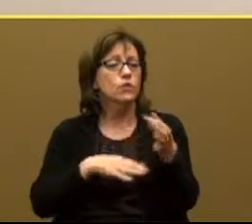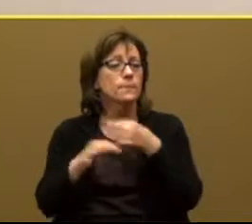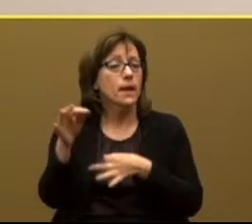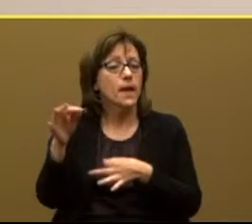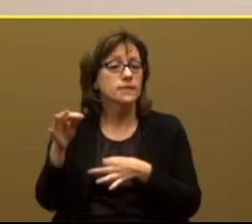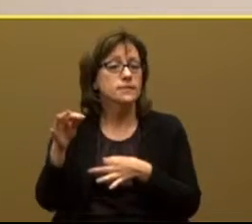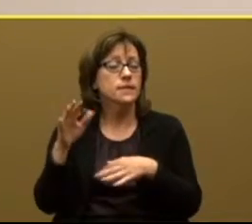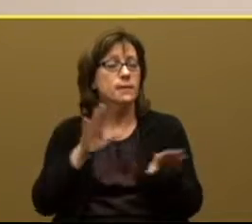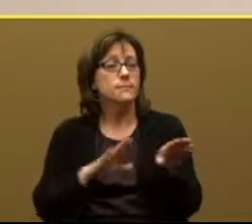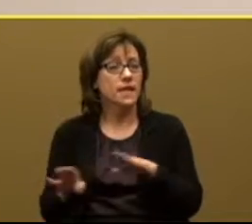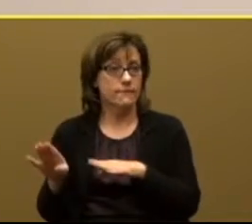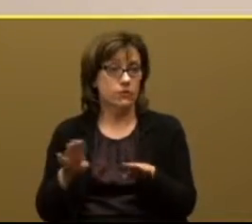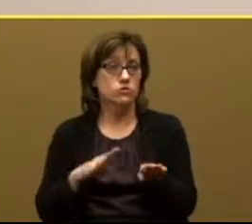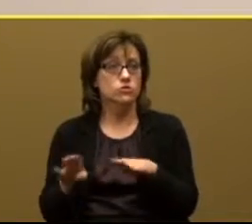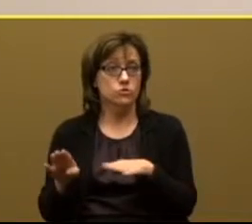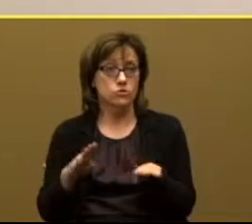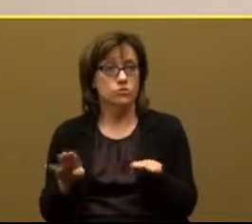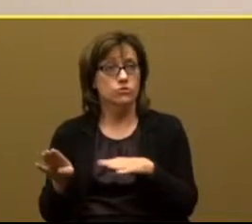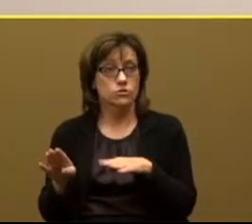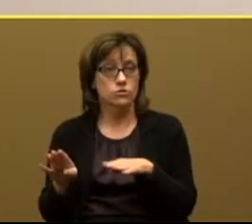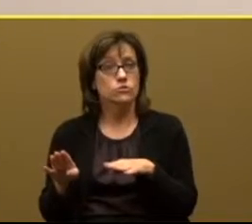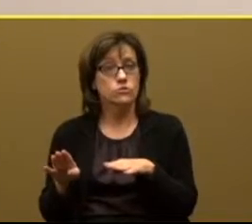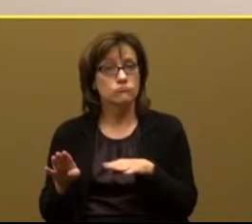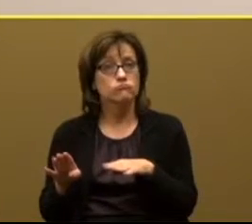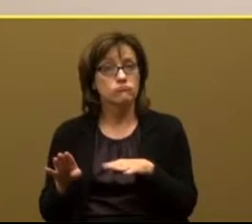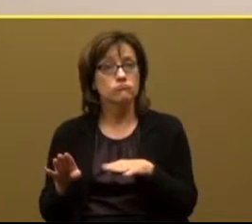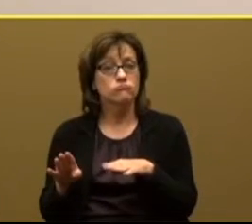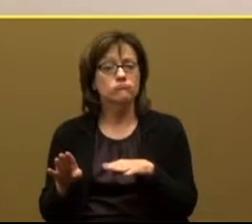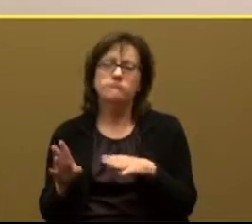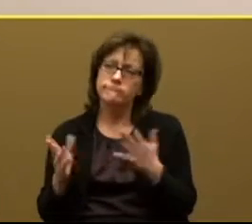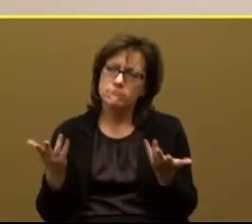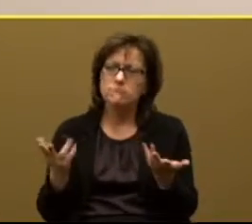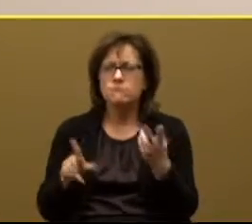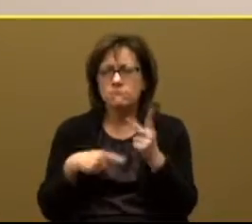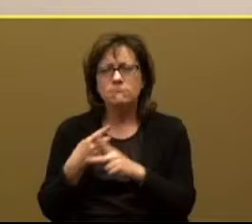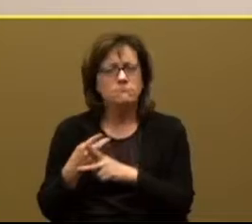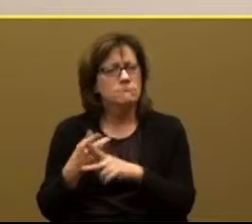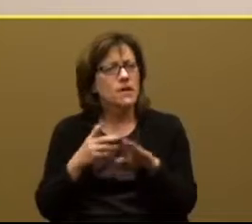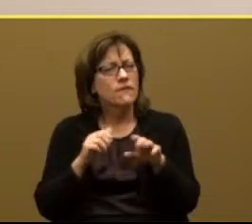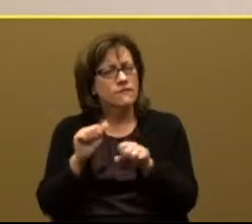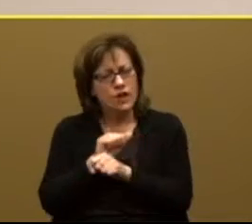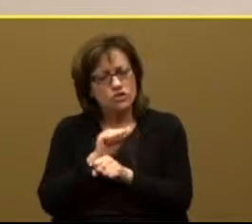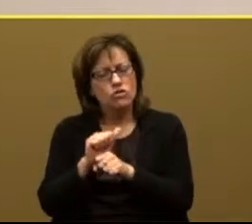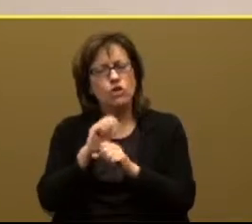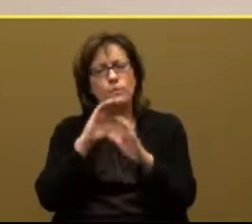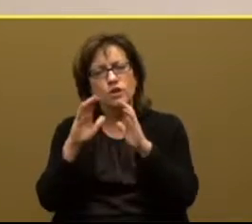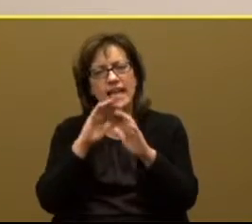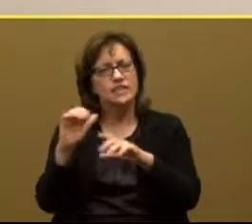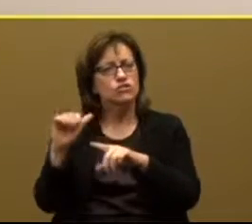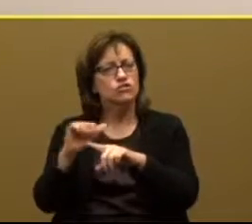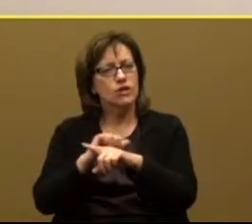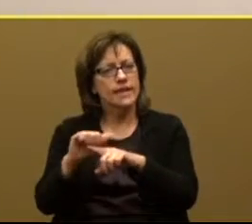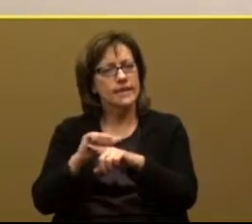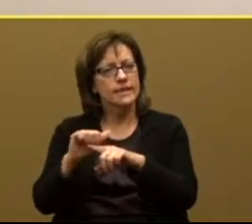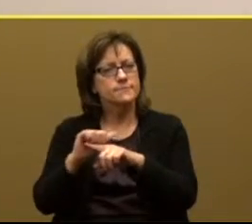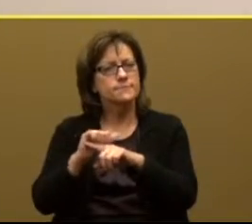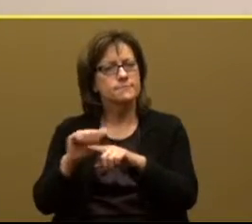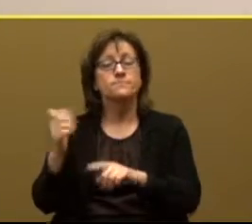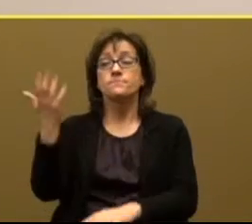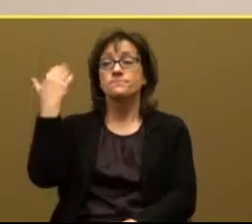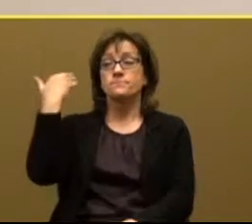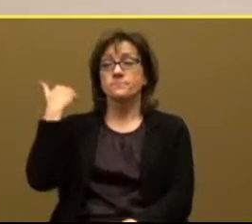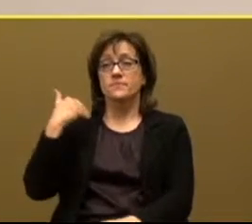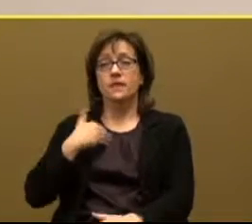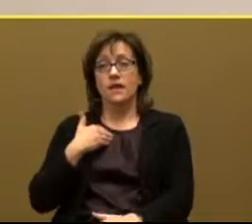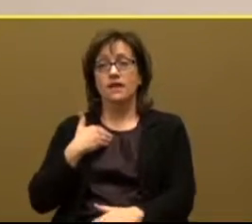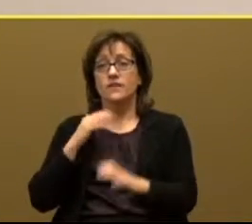replace behaviors. It's a form of functional communication training. We had conversation